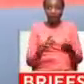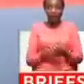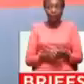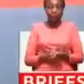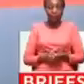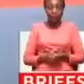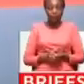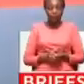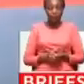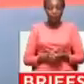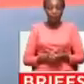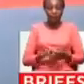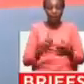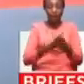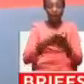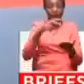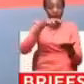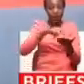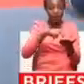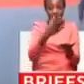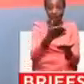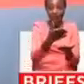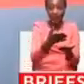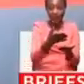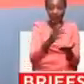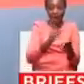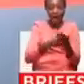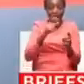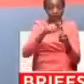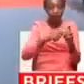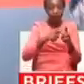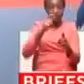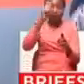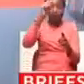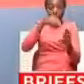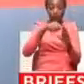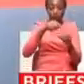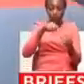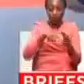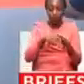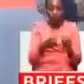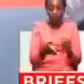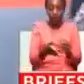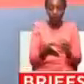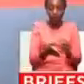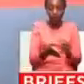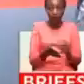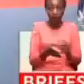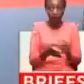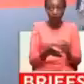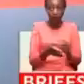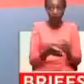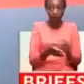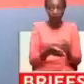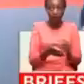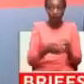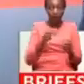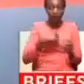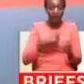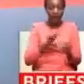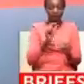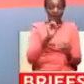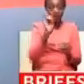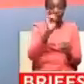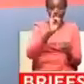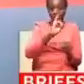end, and he's standing on the counter, and from the top to the bottom of this sickle there's dollar bills on top of